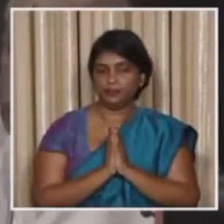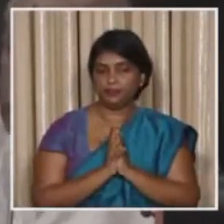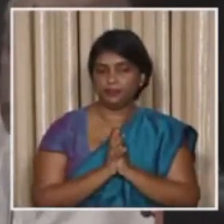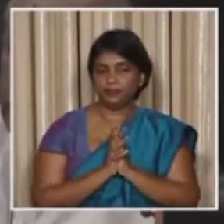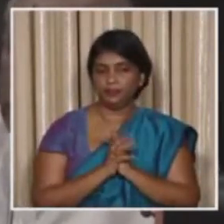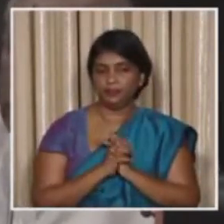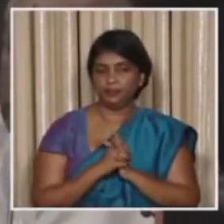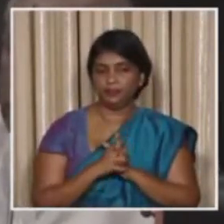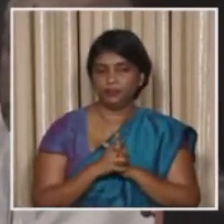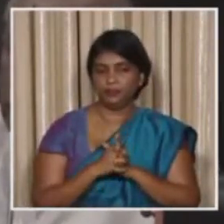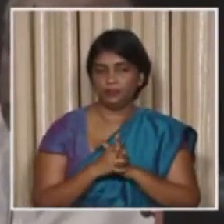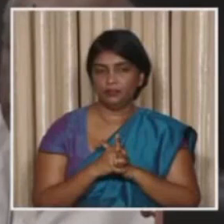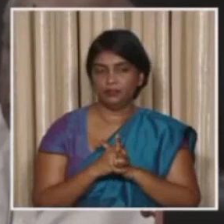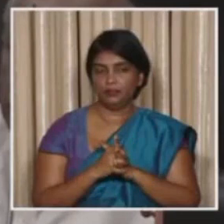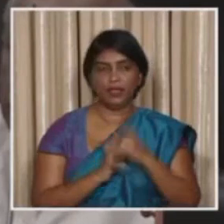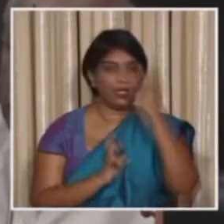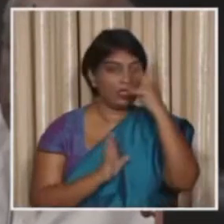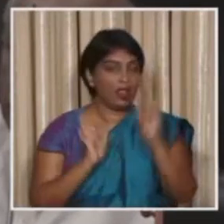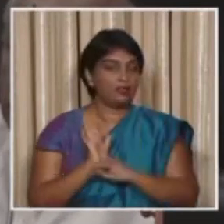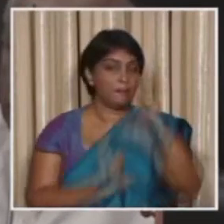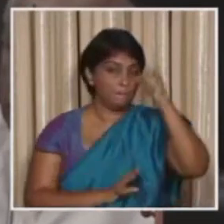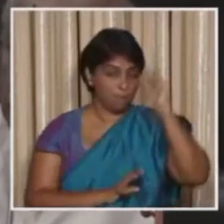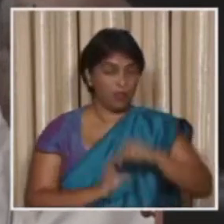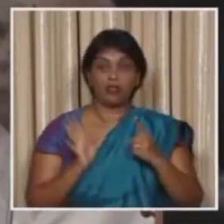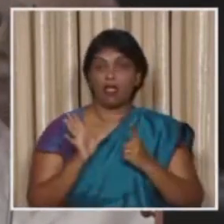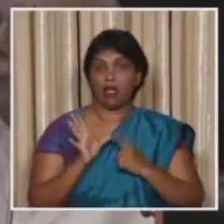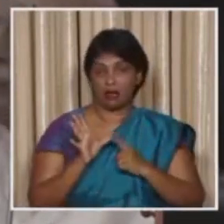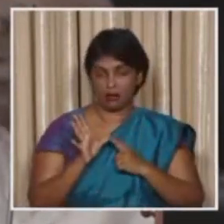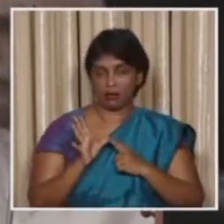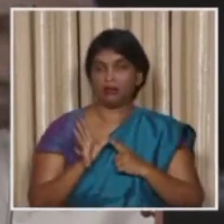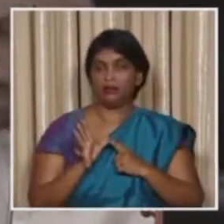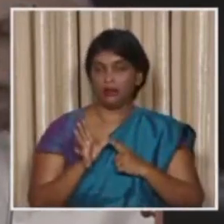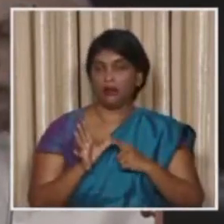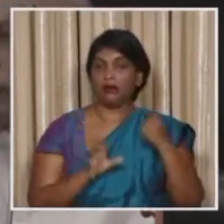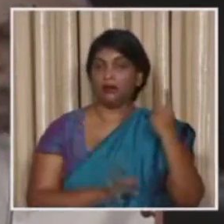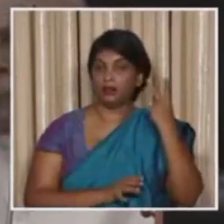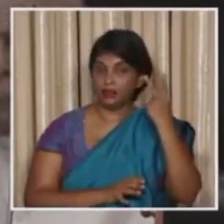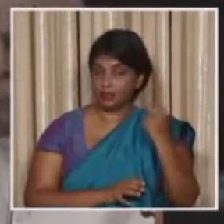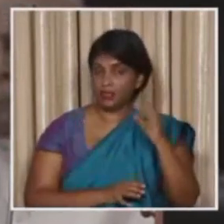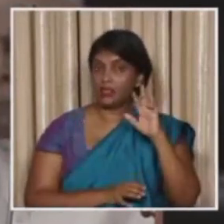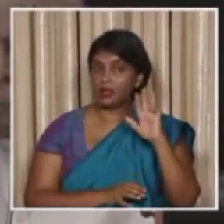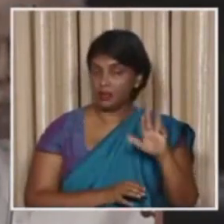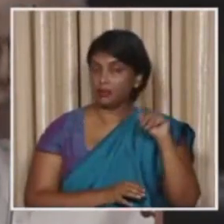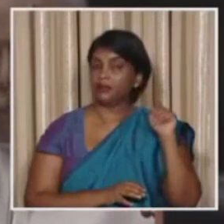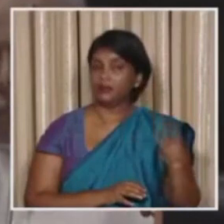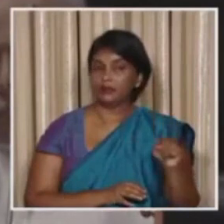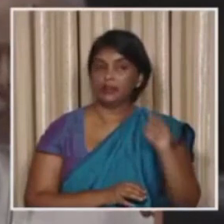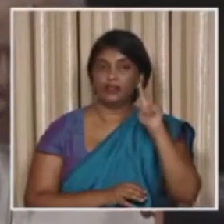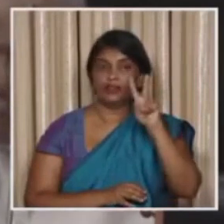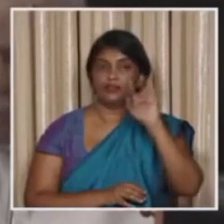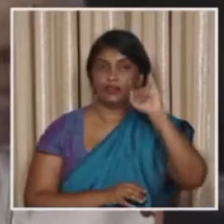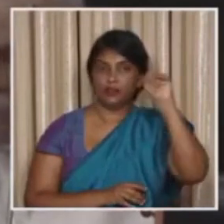250,283 acres, the occupation by the security forces and police in 2009 was 26,812